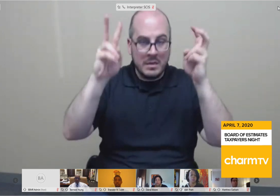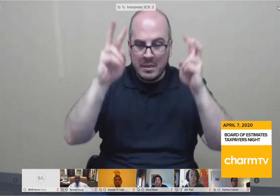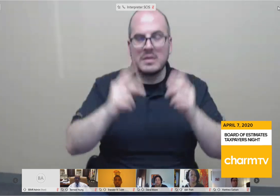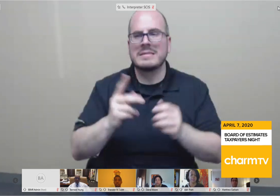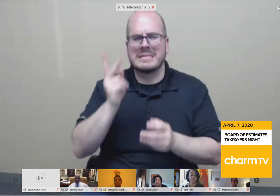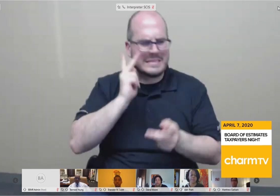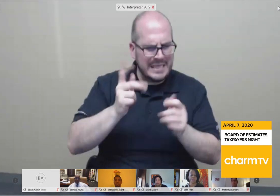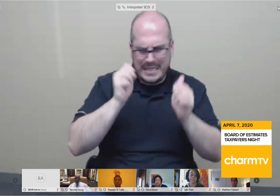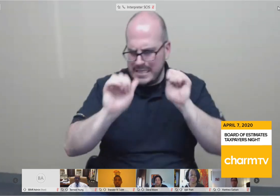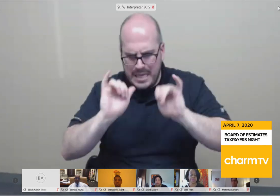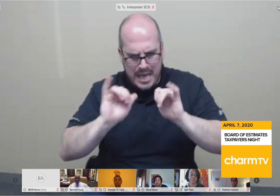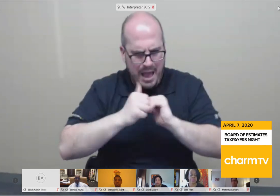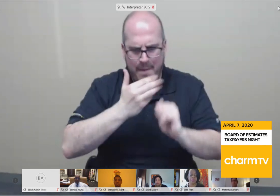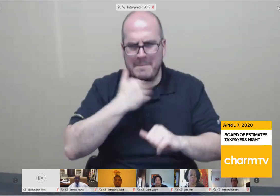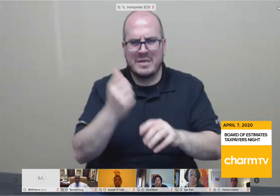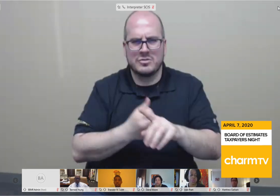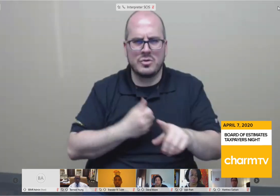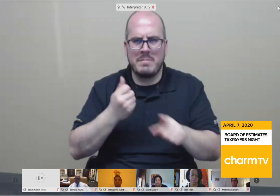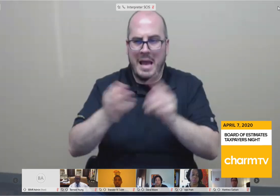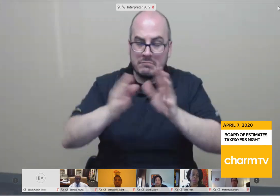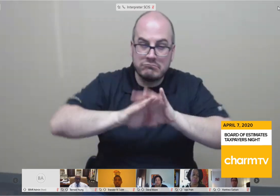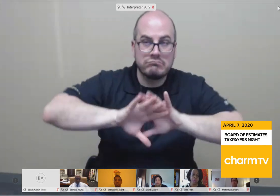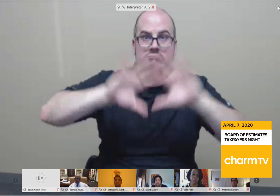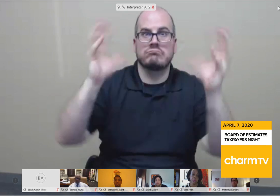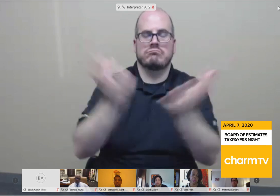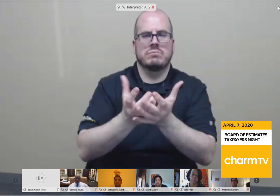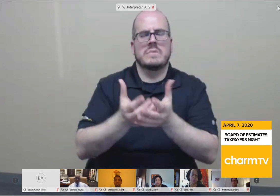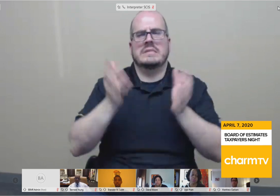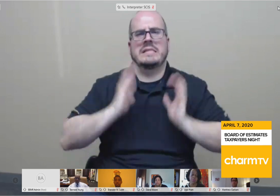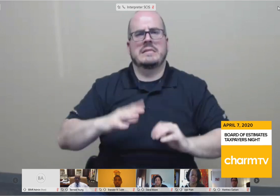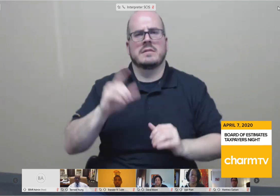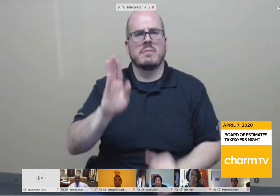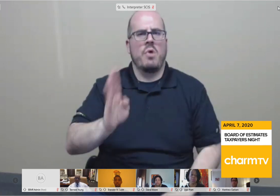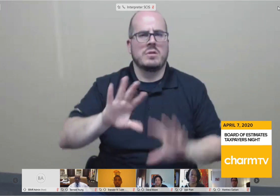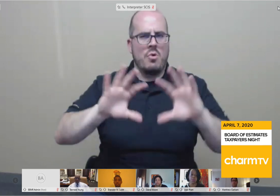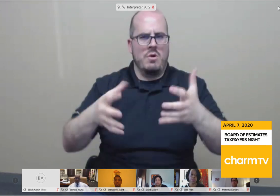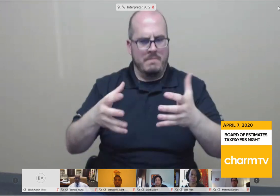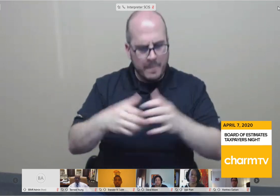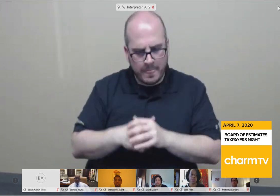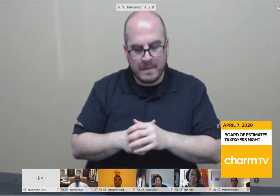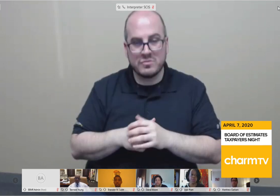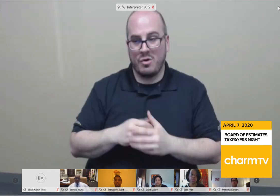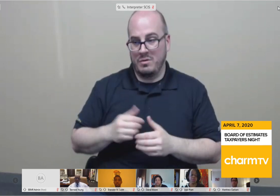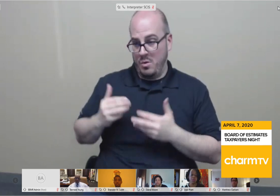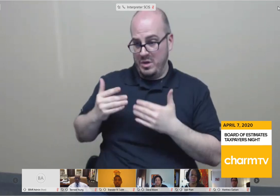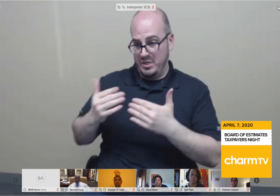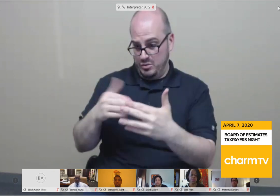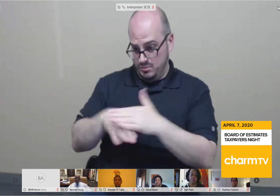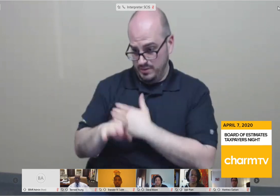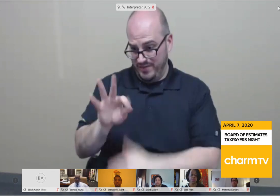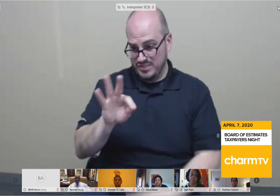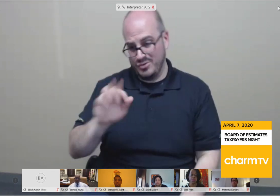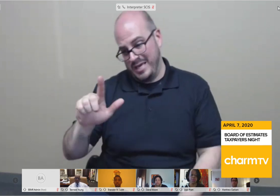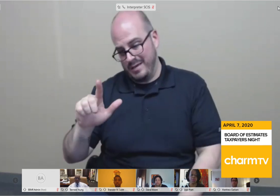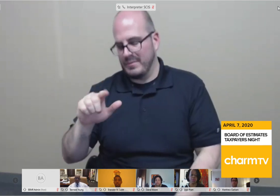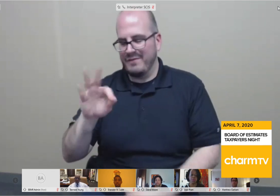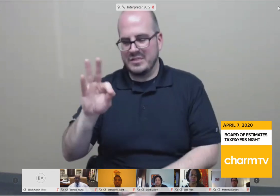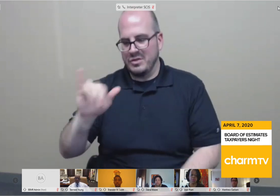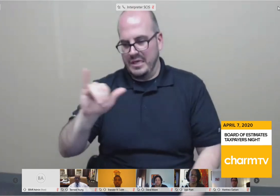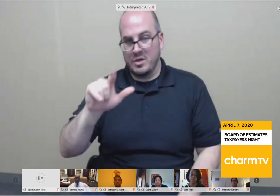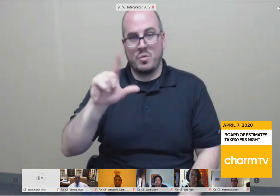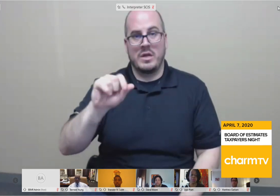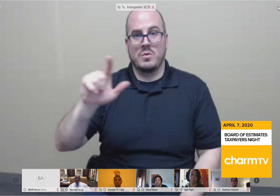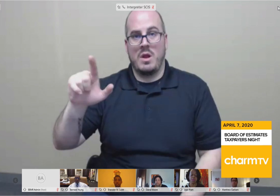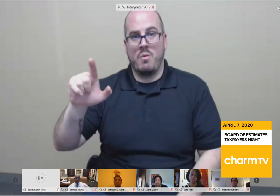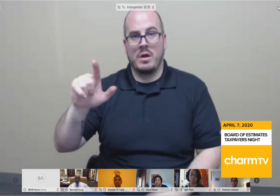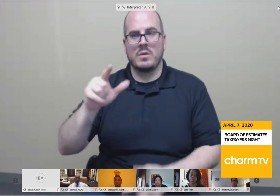disposal. Again, that we have a fiscal issue like we have now going into 21, that we make decisions that have the least amount